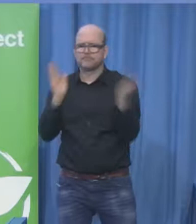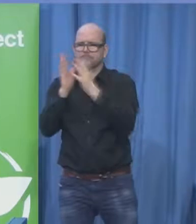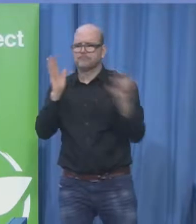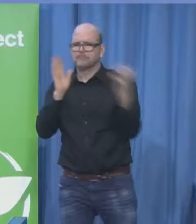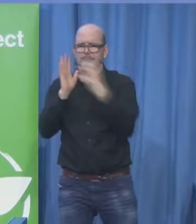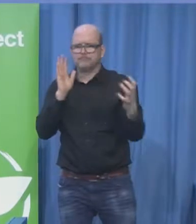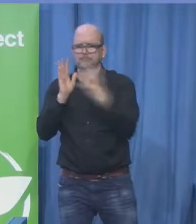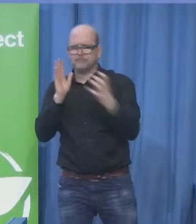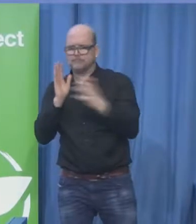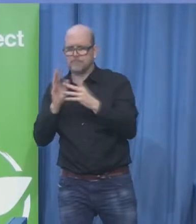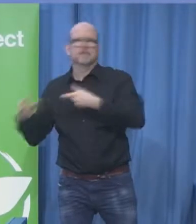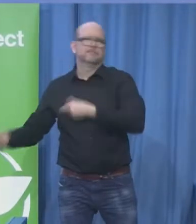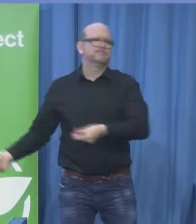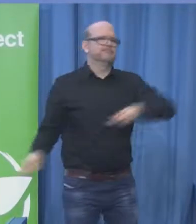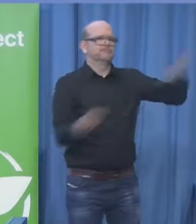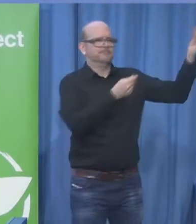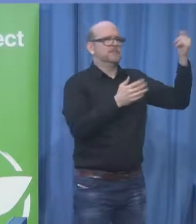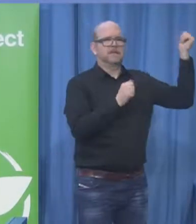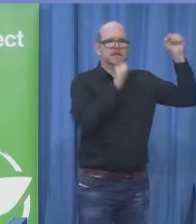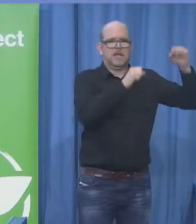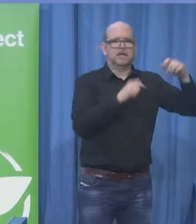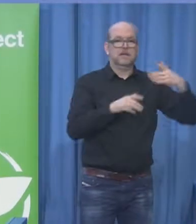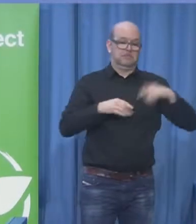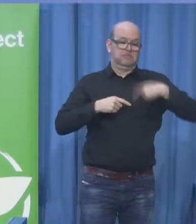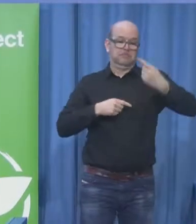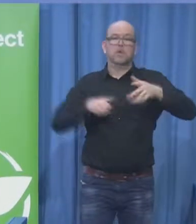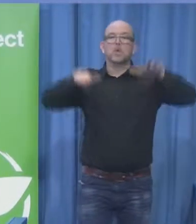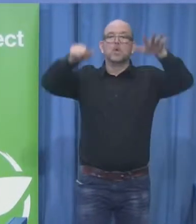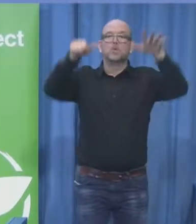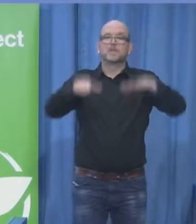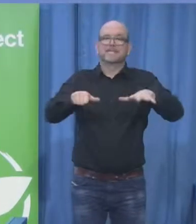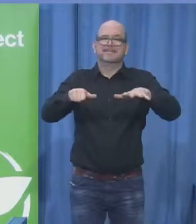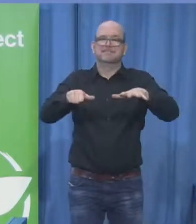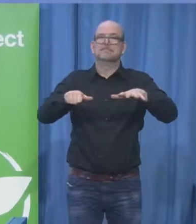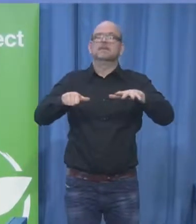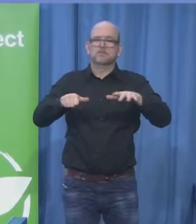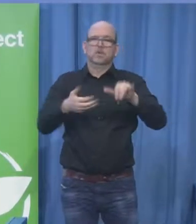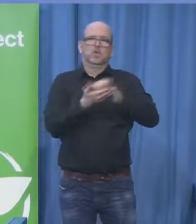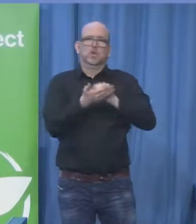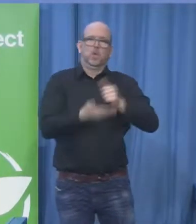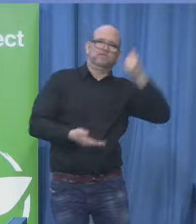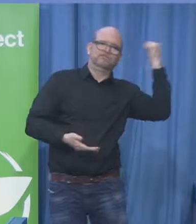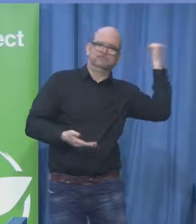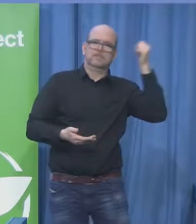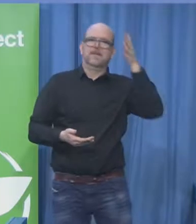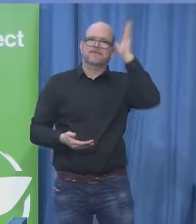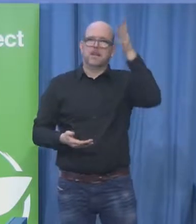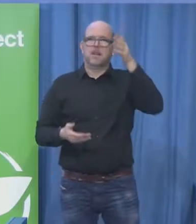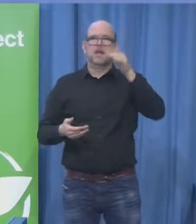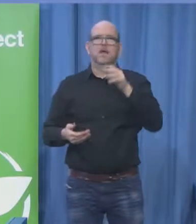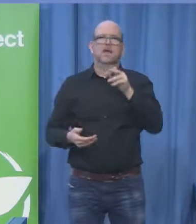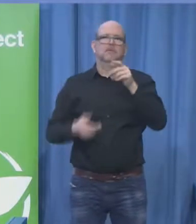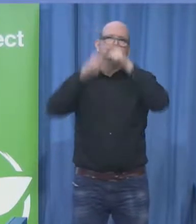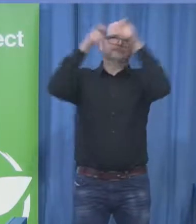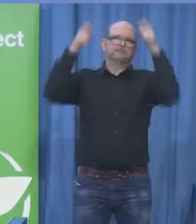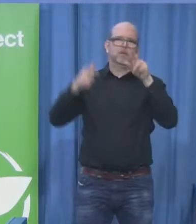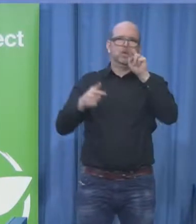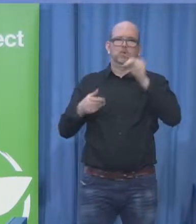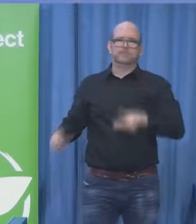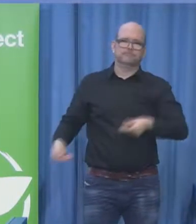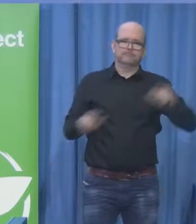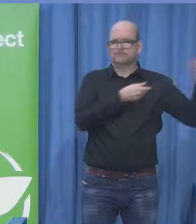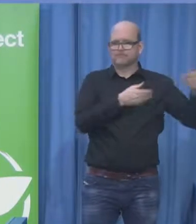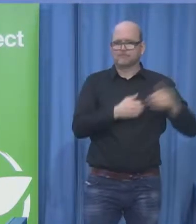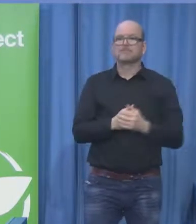we will be holding our traditional side event at the UN Human Rights Council, again in cooperation with Permanent Mission